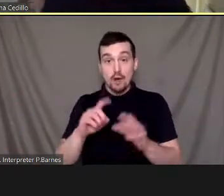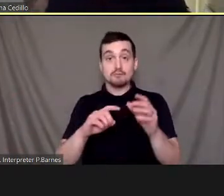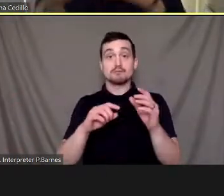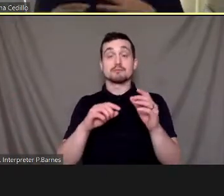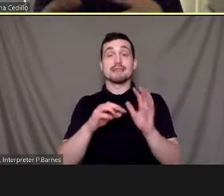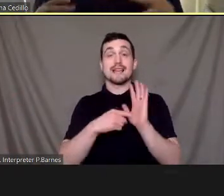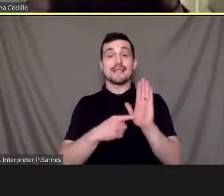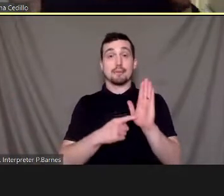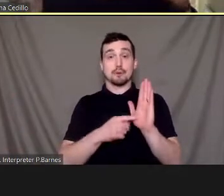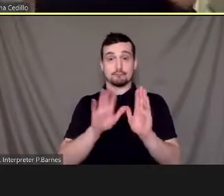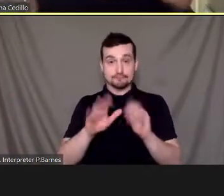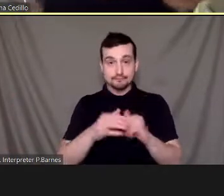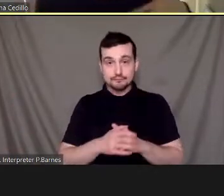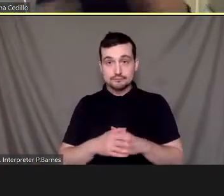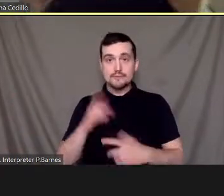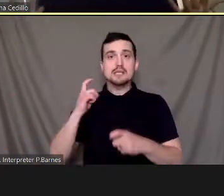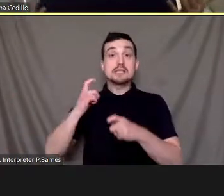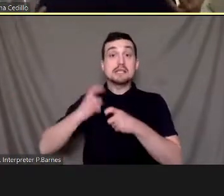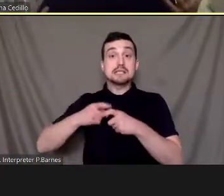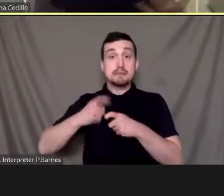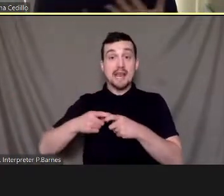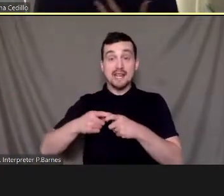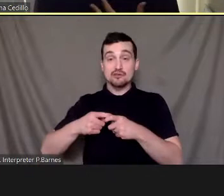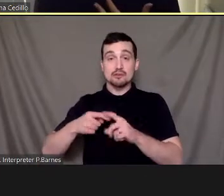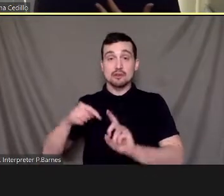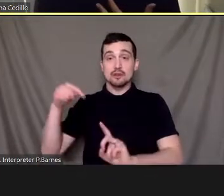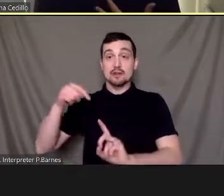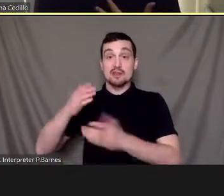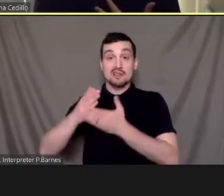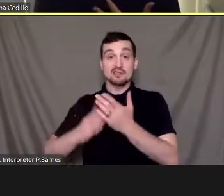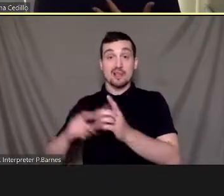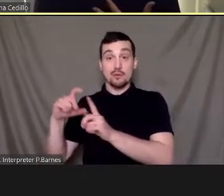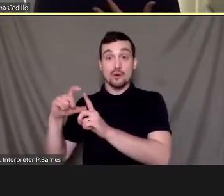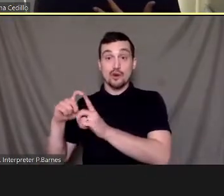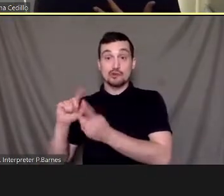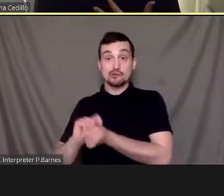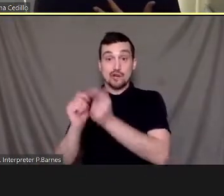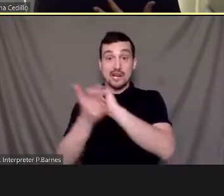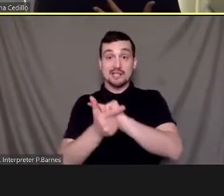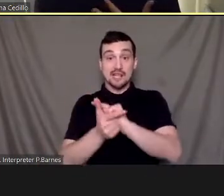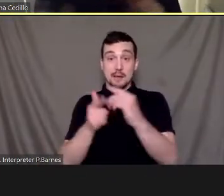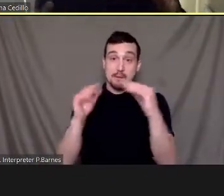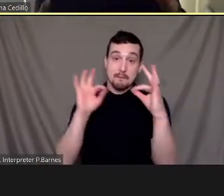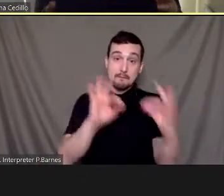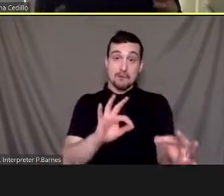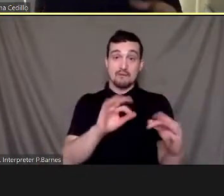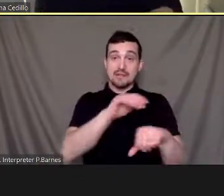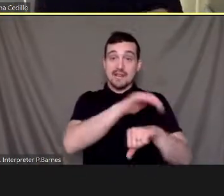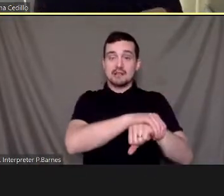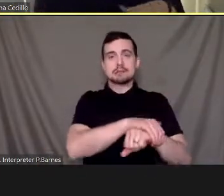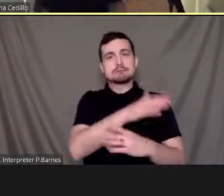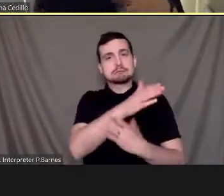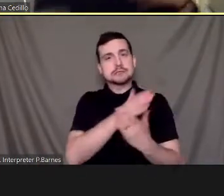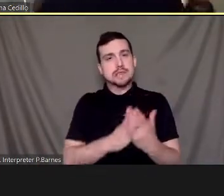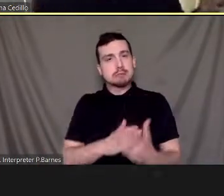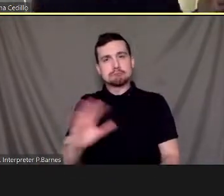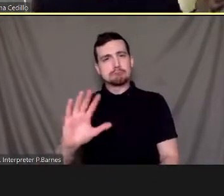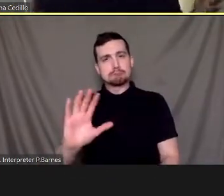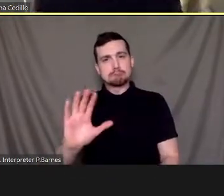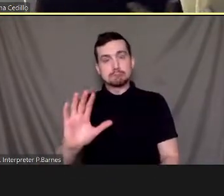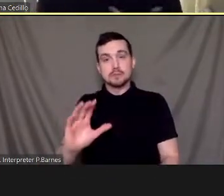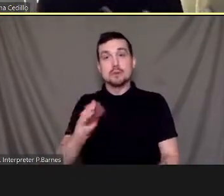Spanish, there are certain words that just don't translate. And so one example is